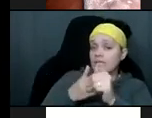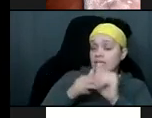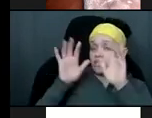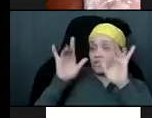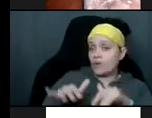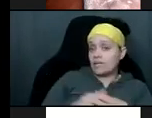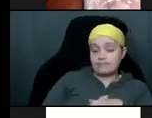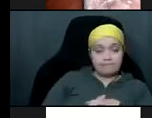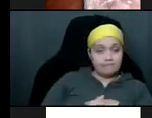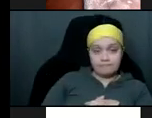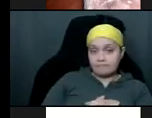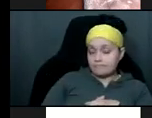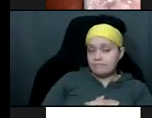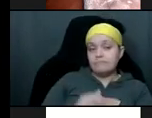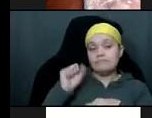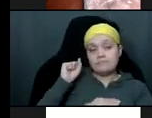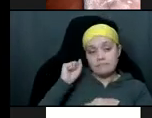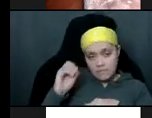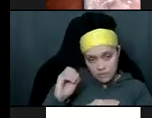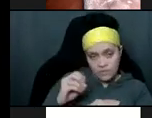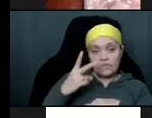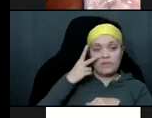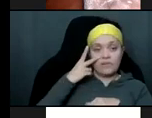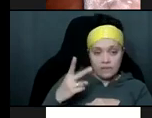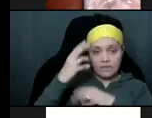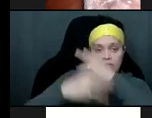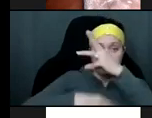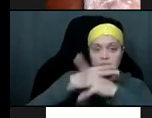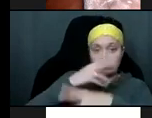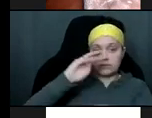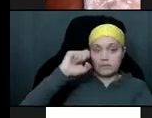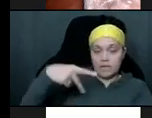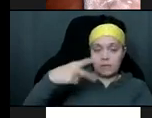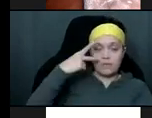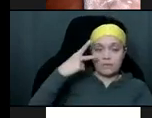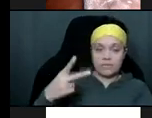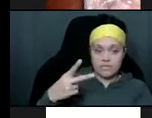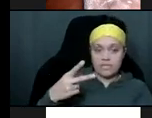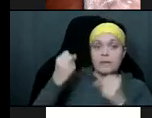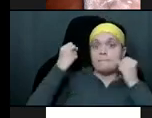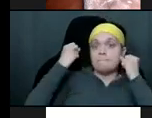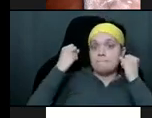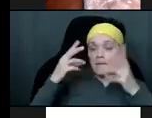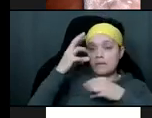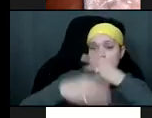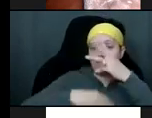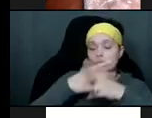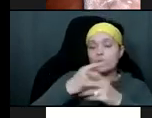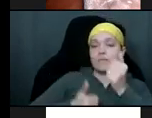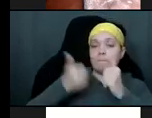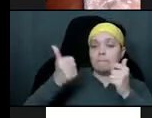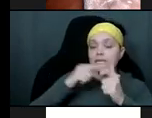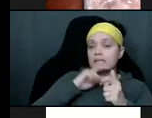precipitation. So if we looked at a world map, we would find that many of the world's major